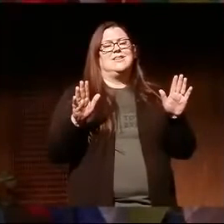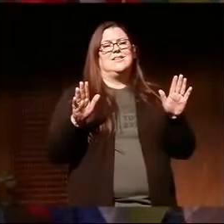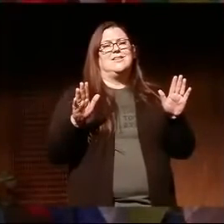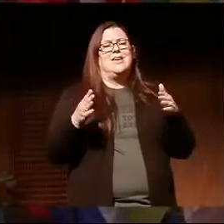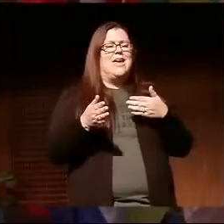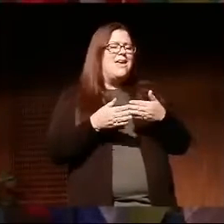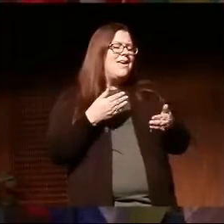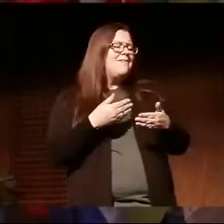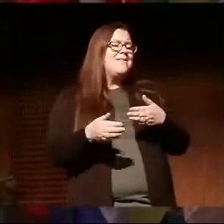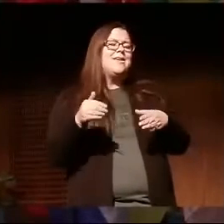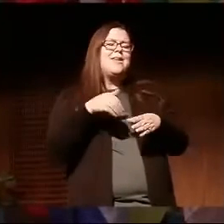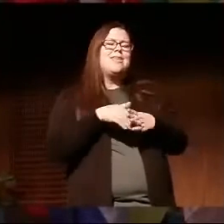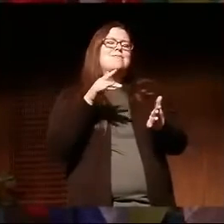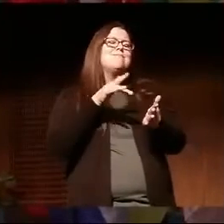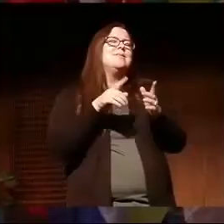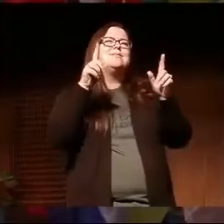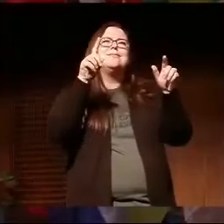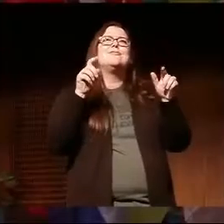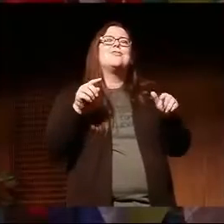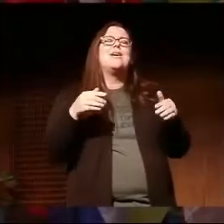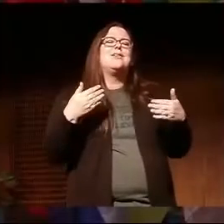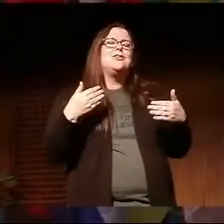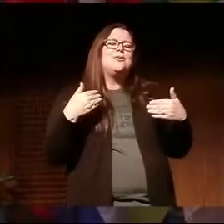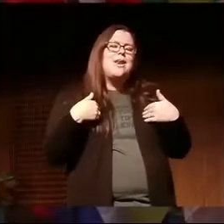trial, it's right here in the text, isn't it?